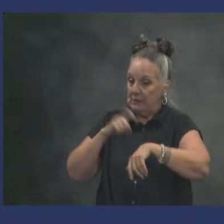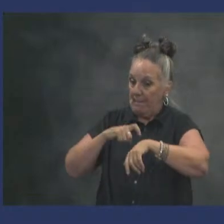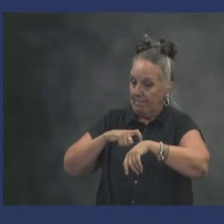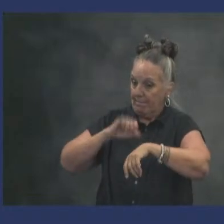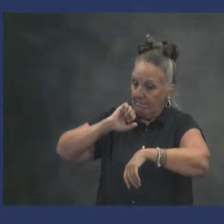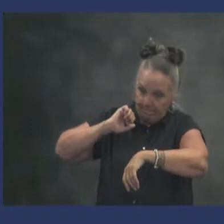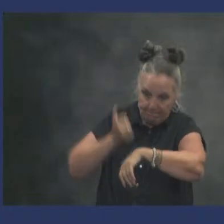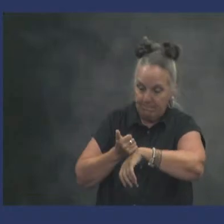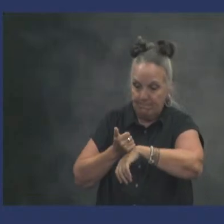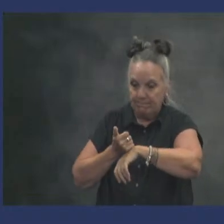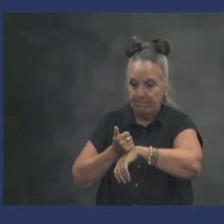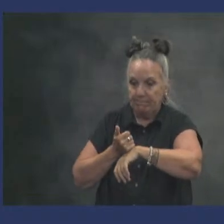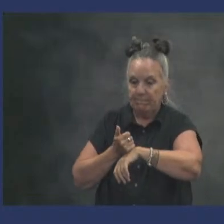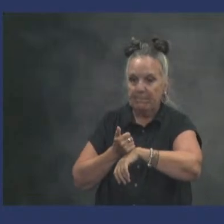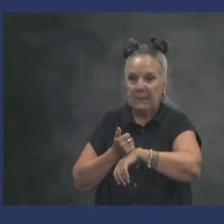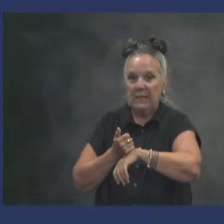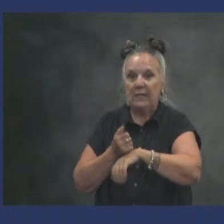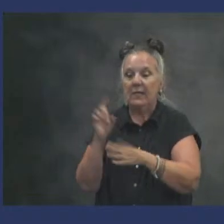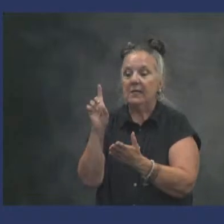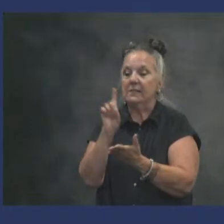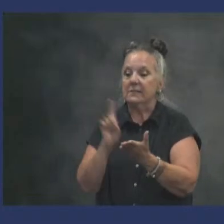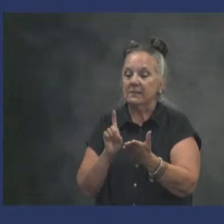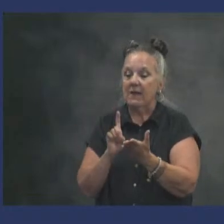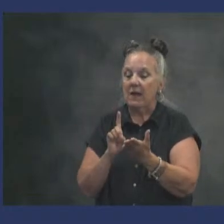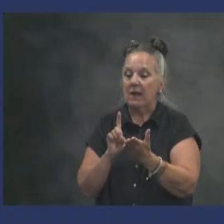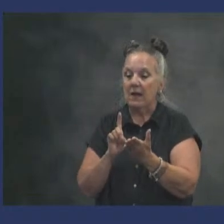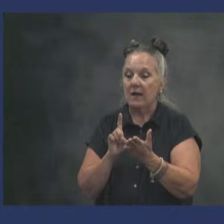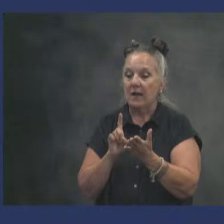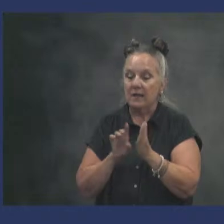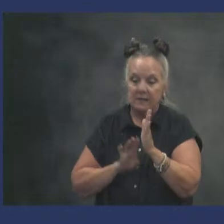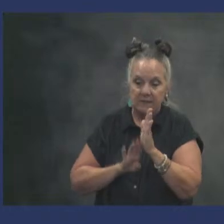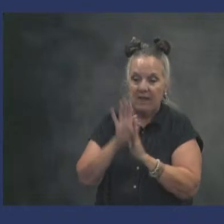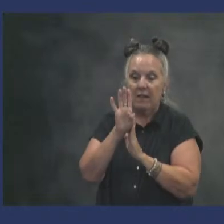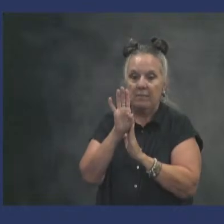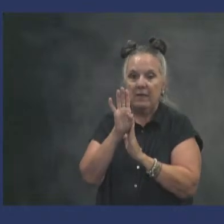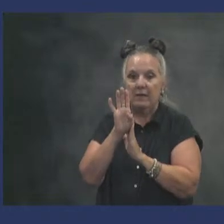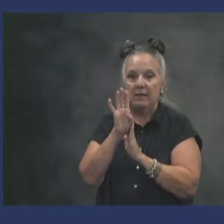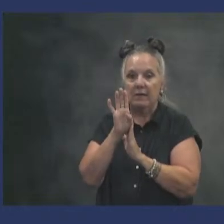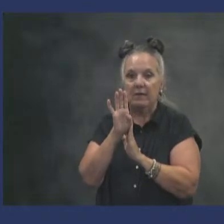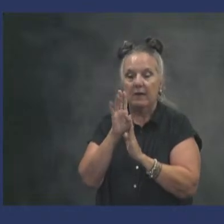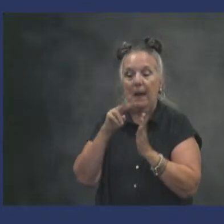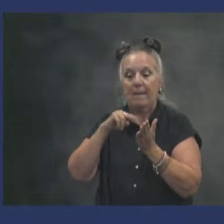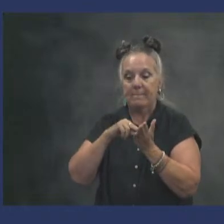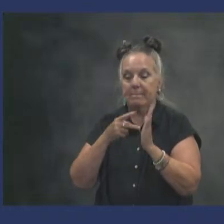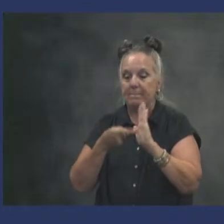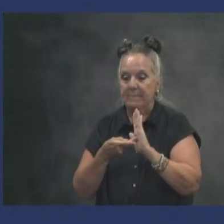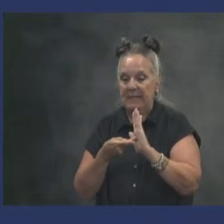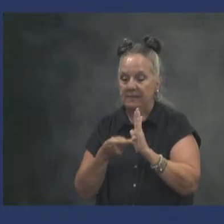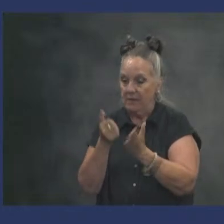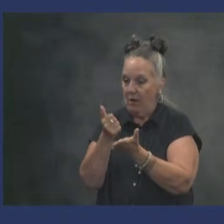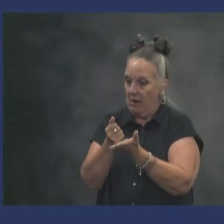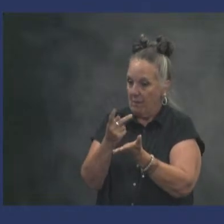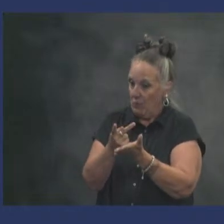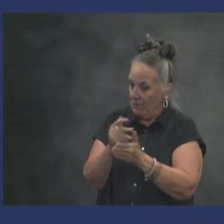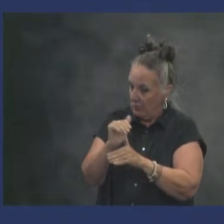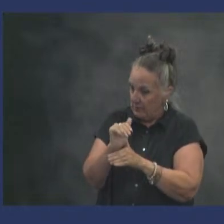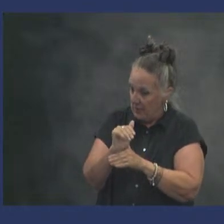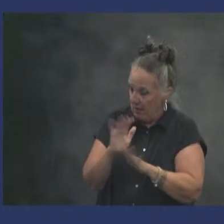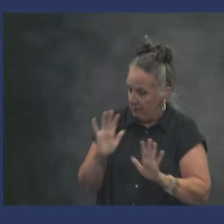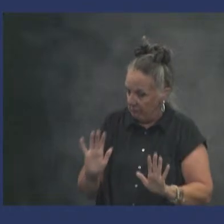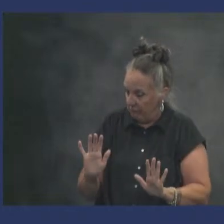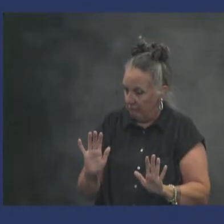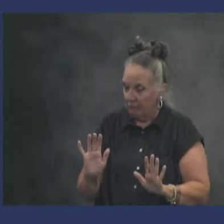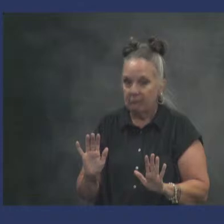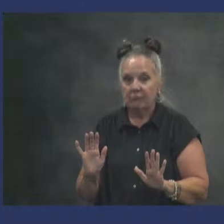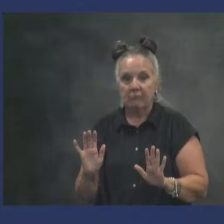we're just wrapping up our design development, which we will, contingent on approval tonight, continue on